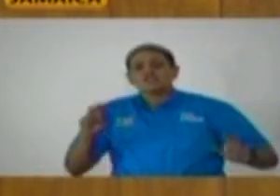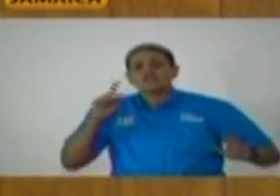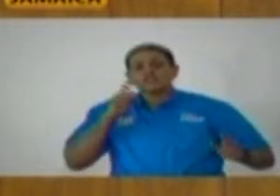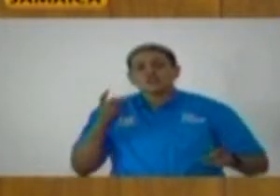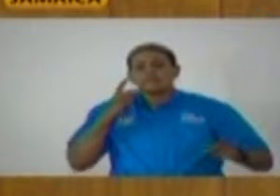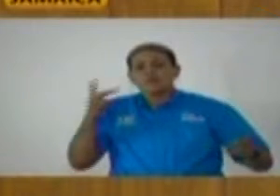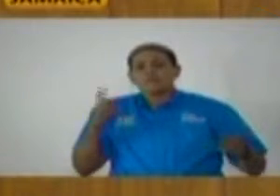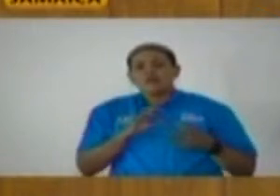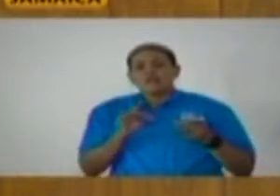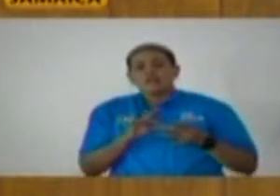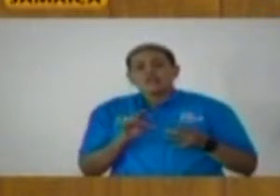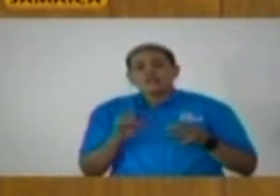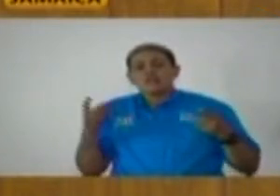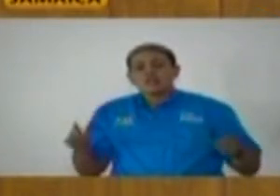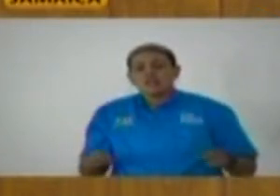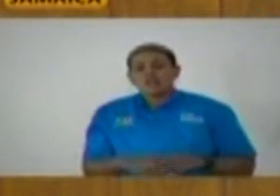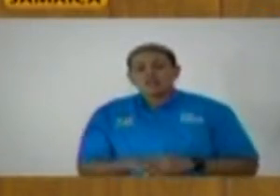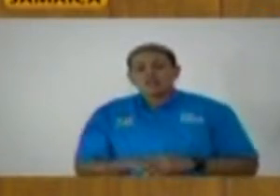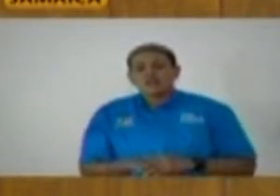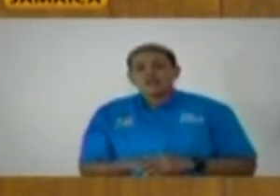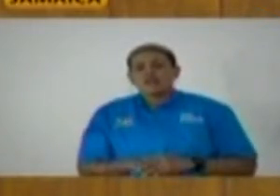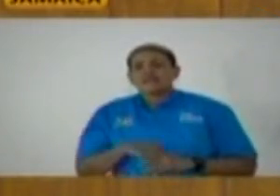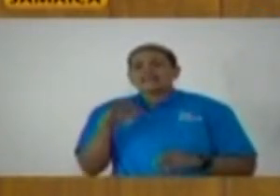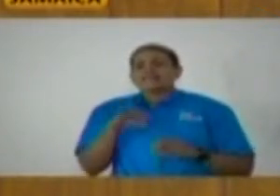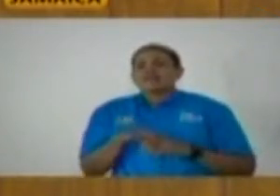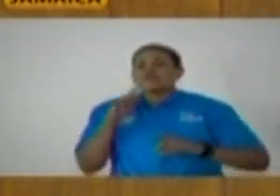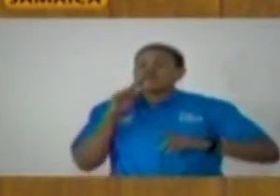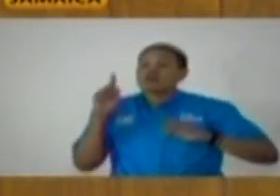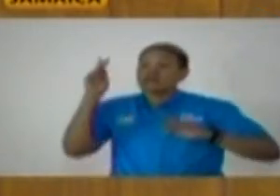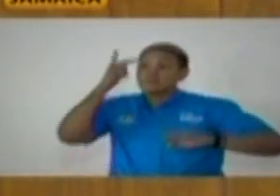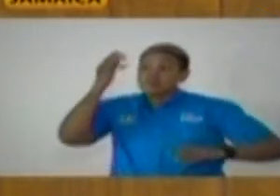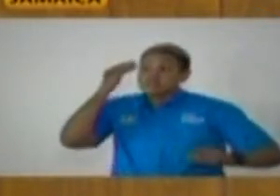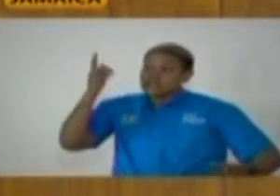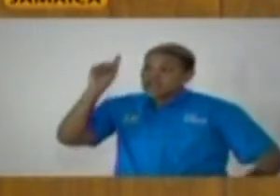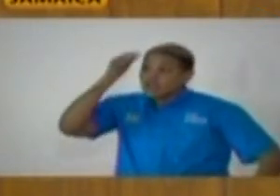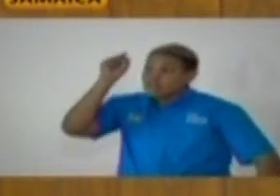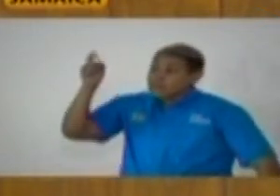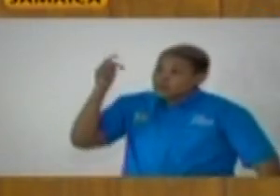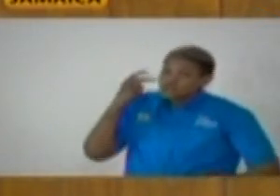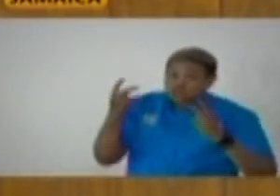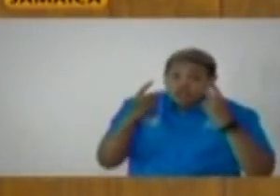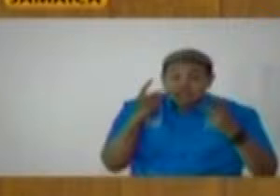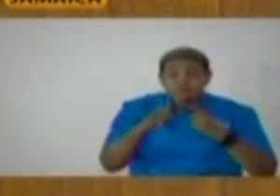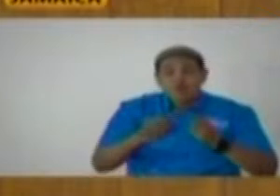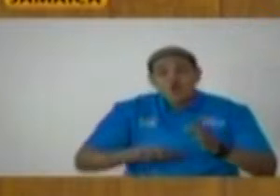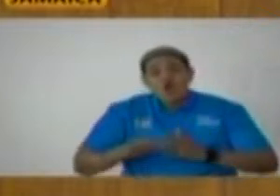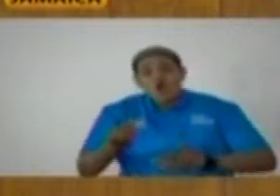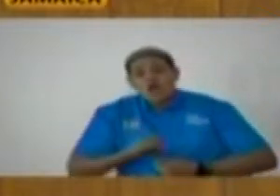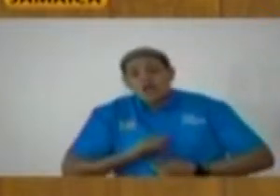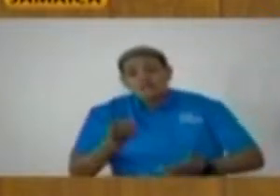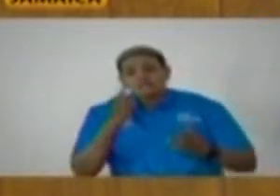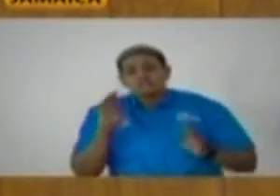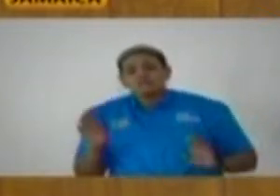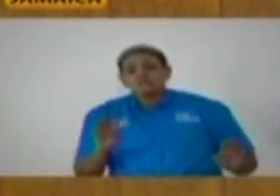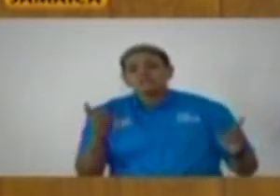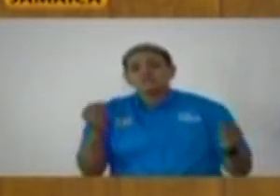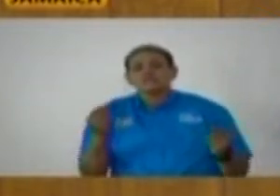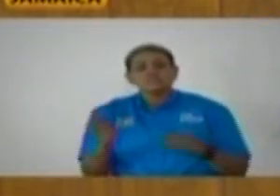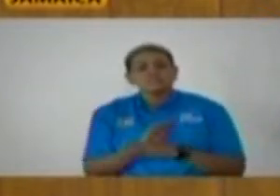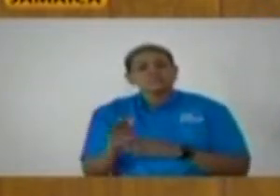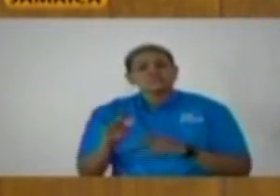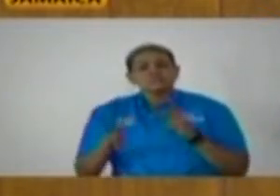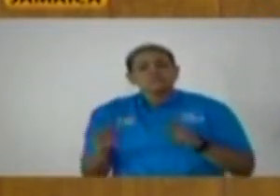public domain. Democratic politics says that a government must be transparent and honest in conducting the affairs of the